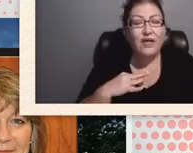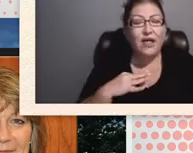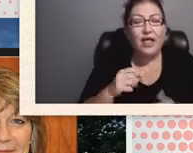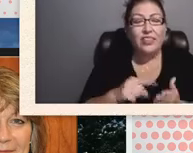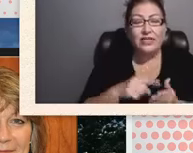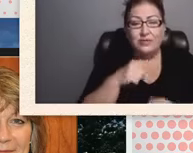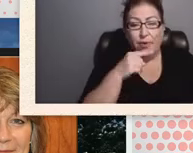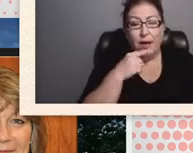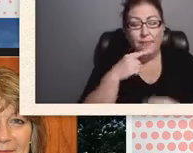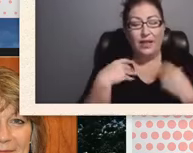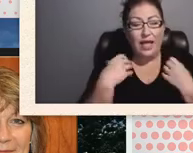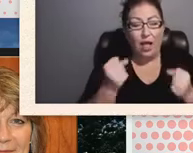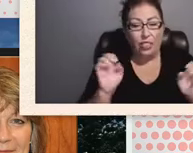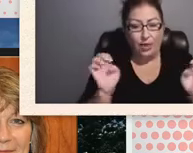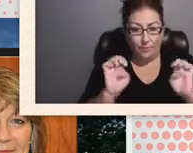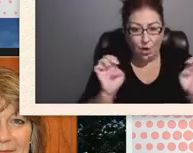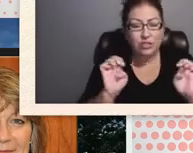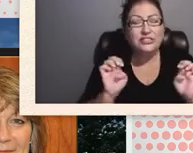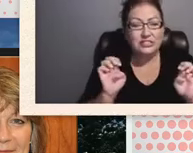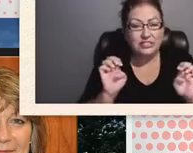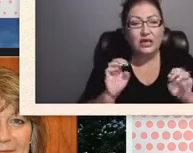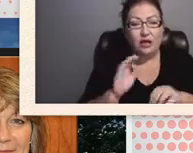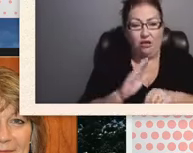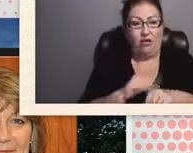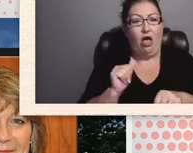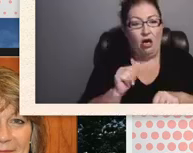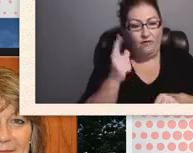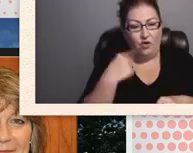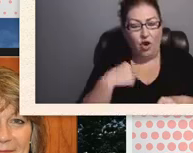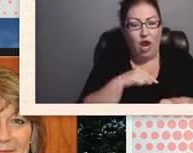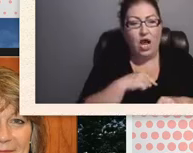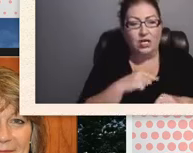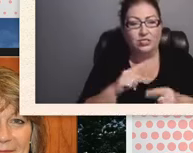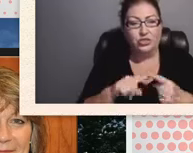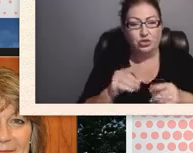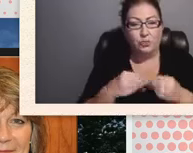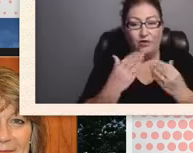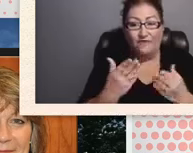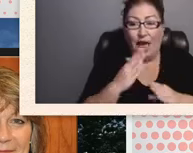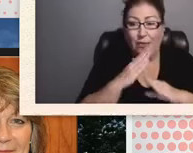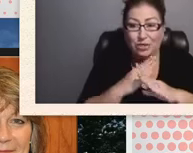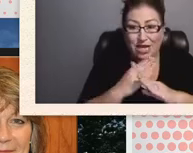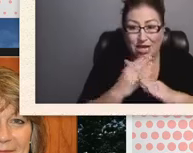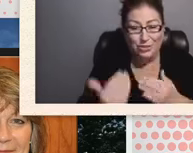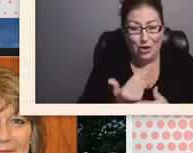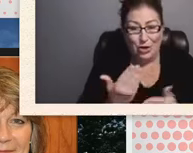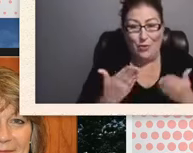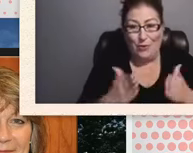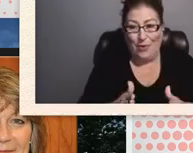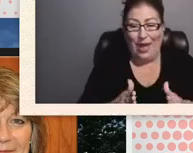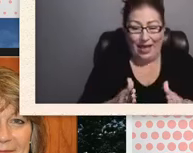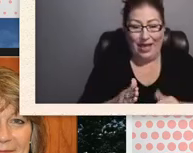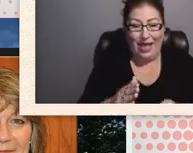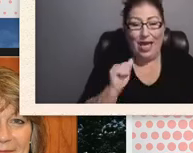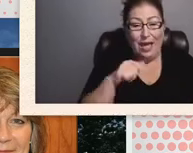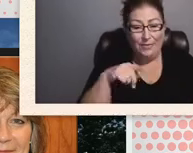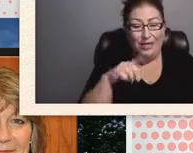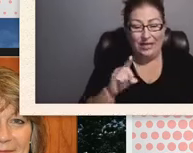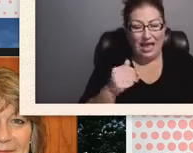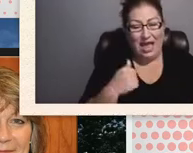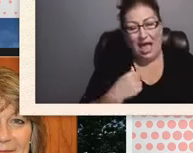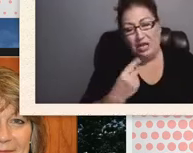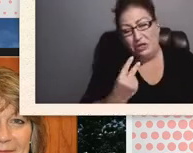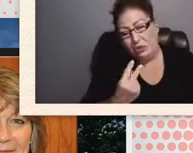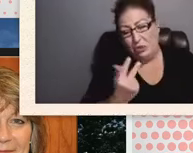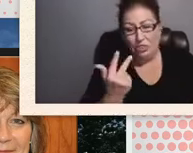emergency called upon us all to provide protections in a whole new way. APD has had 2 to 3 representatives